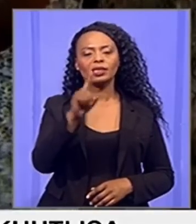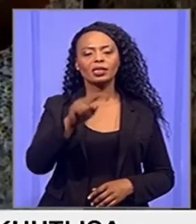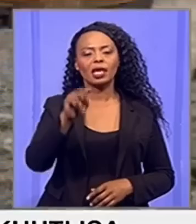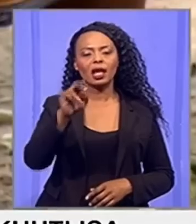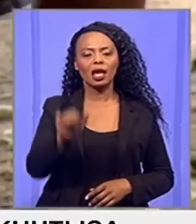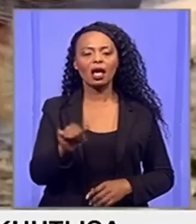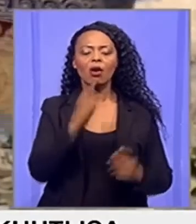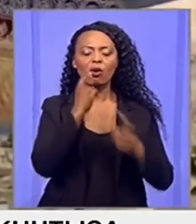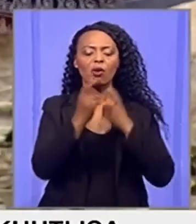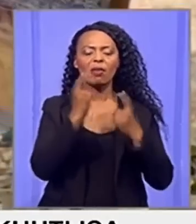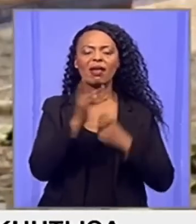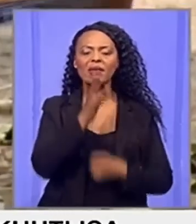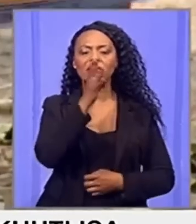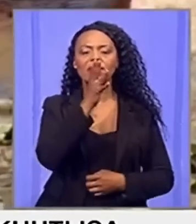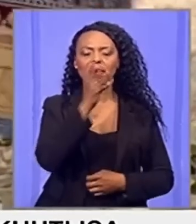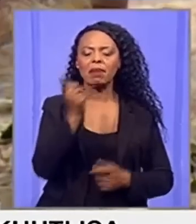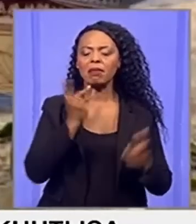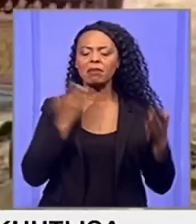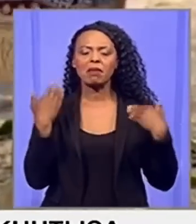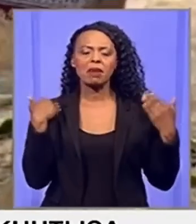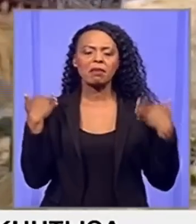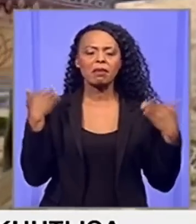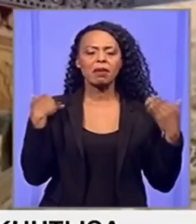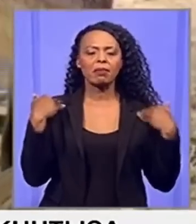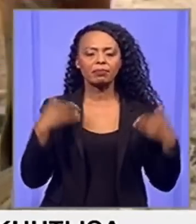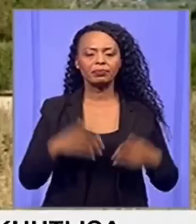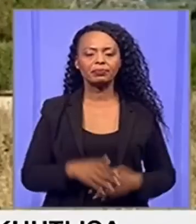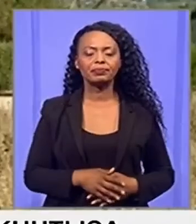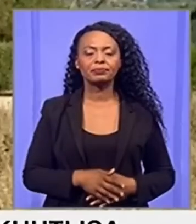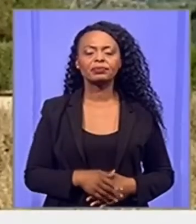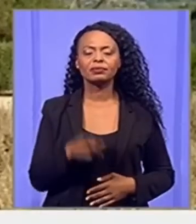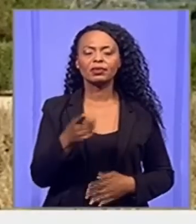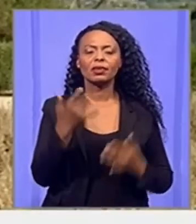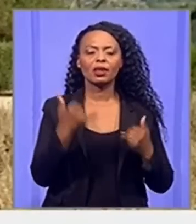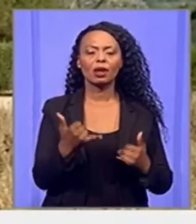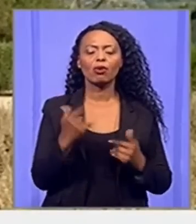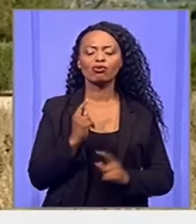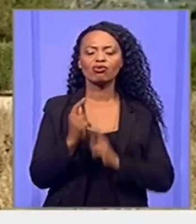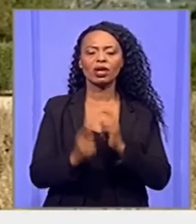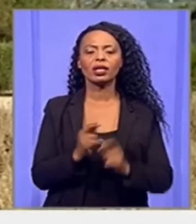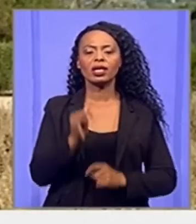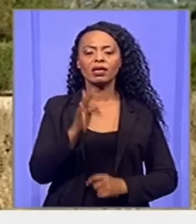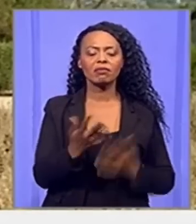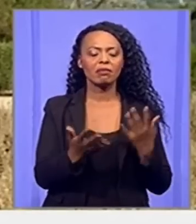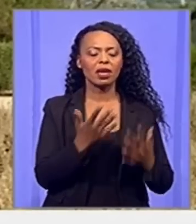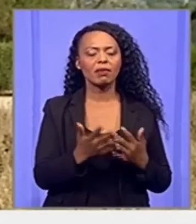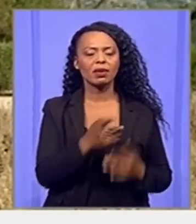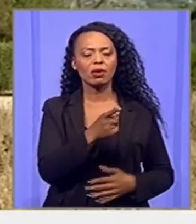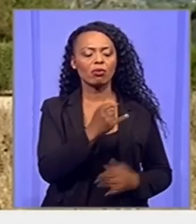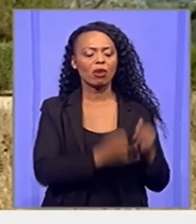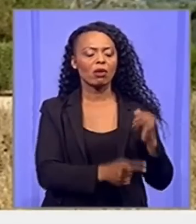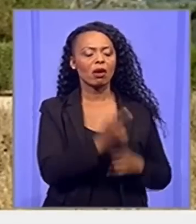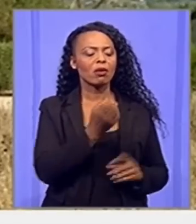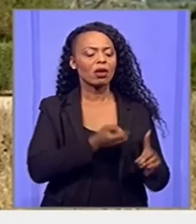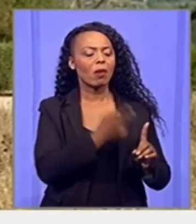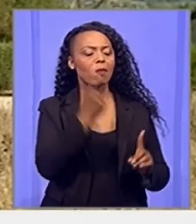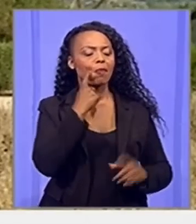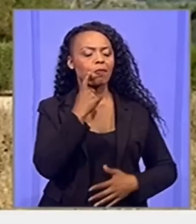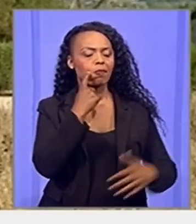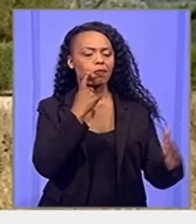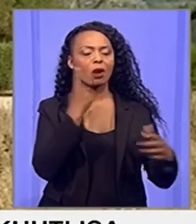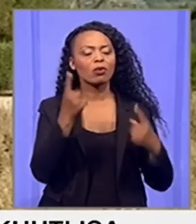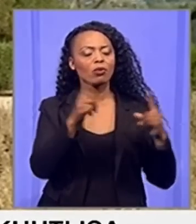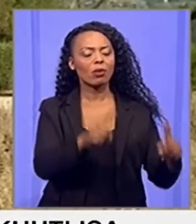baaging. Funelani Nganeno is the tradition whereby if you were to wrong a young girl or any female and then you were to go to the